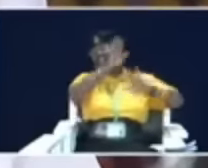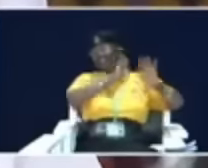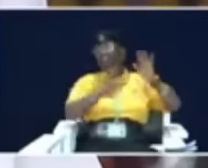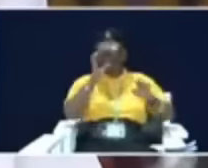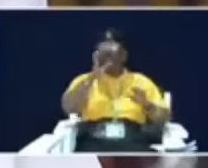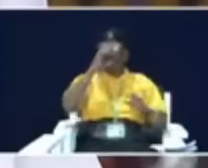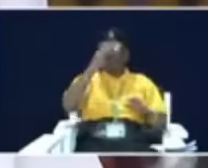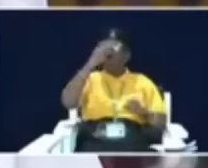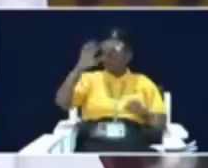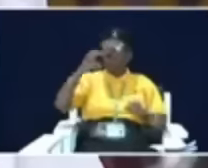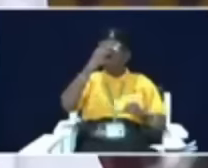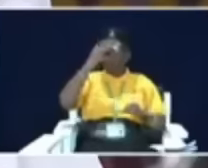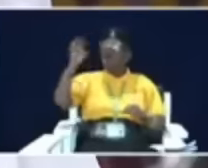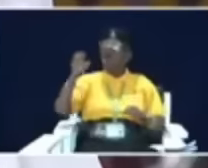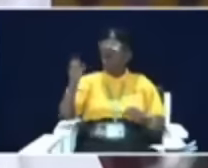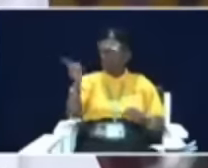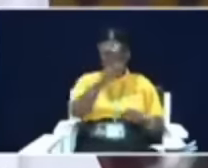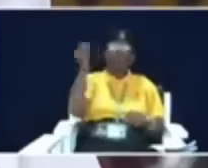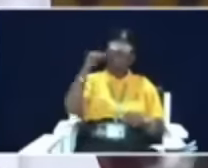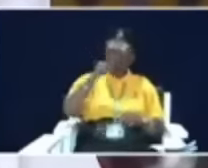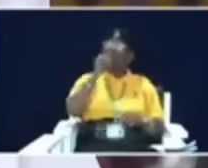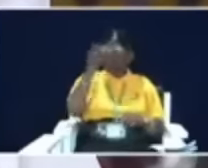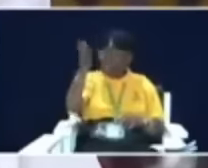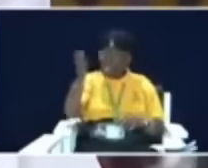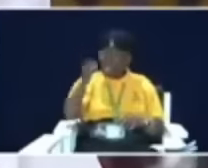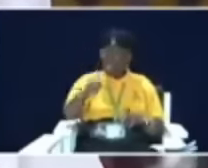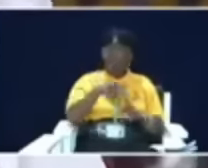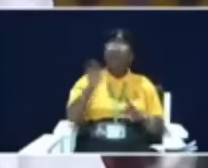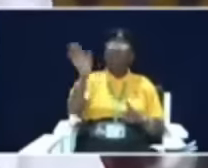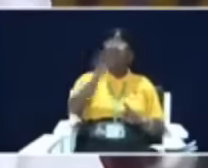father or great-grandfather misbehaved.